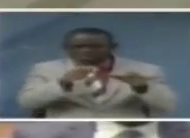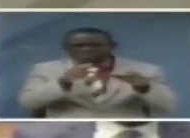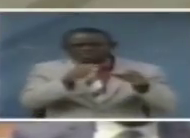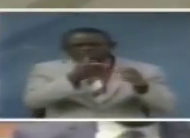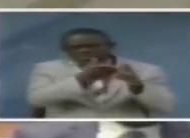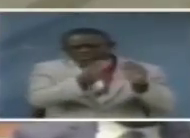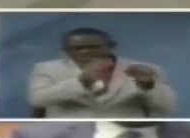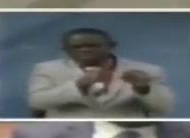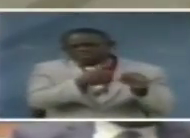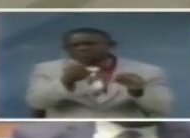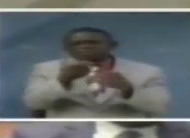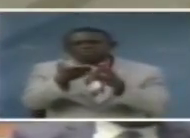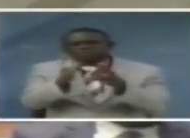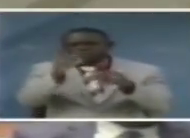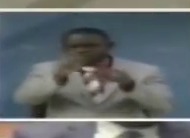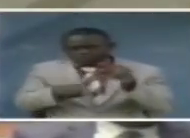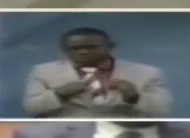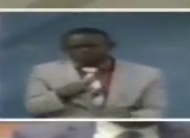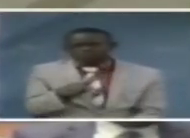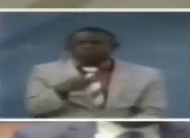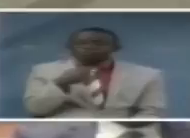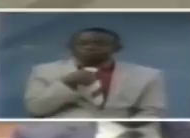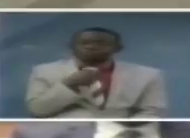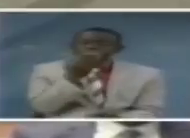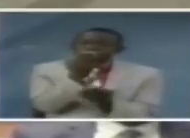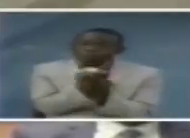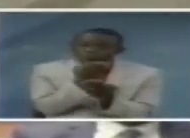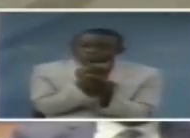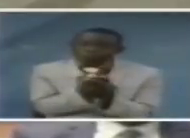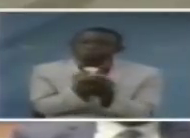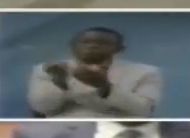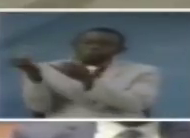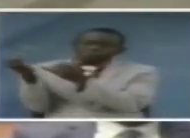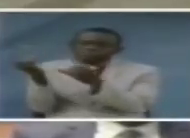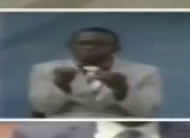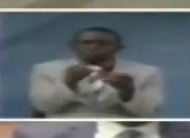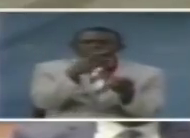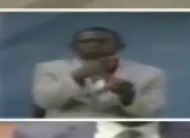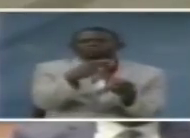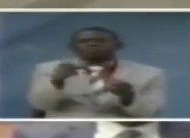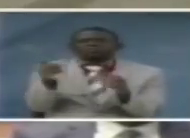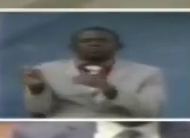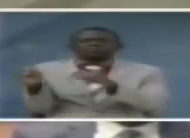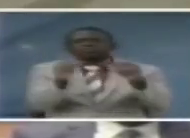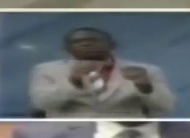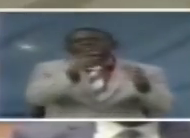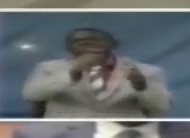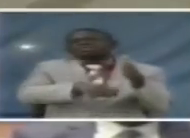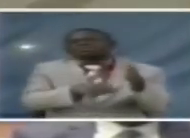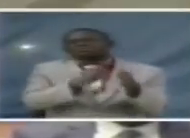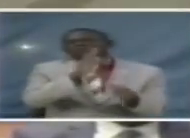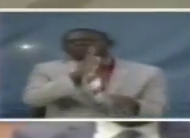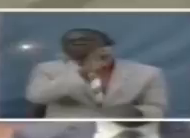shares, mining rights, and land. Therefore, Mr. Speaker, I propose to